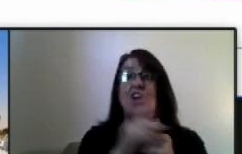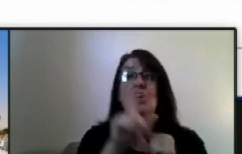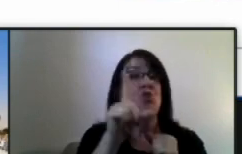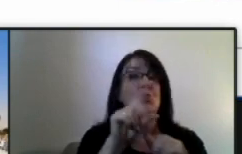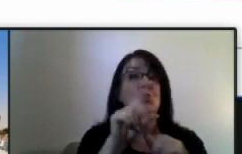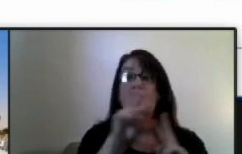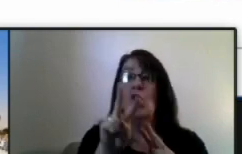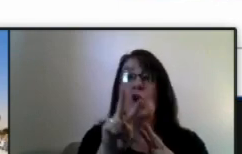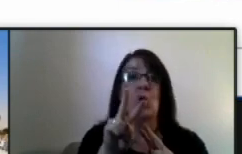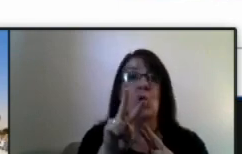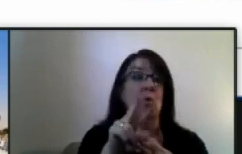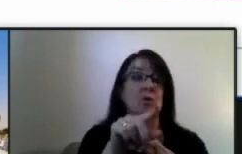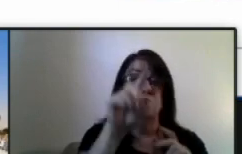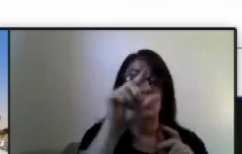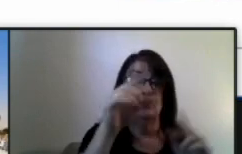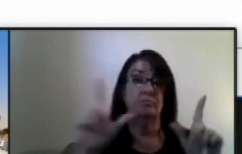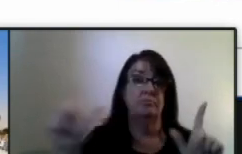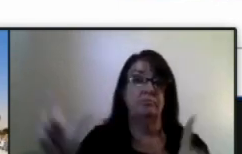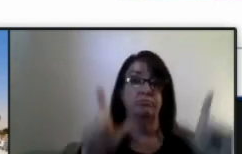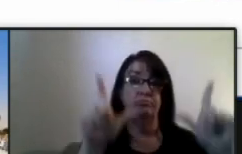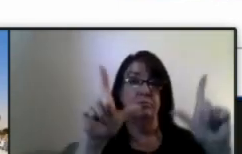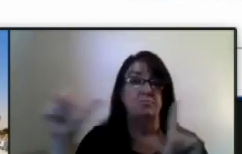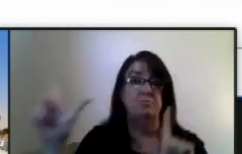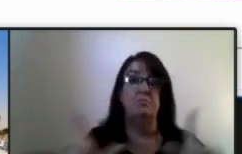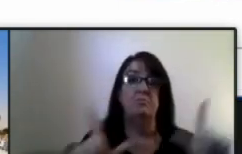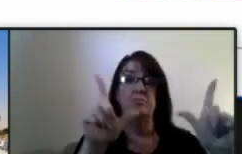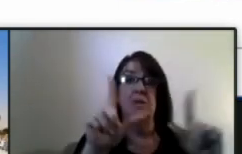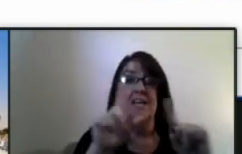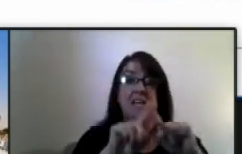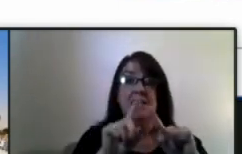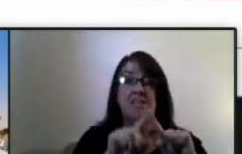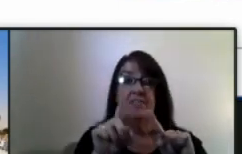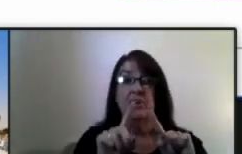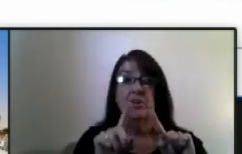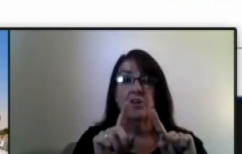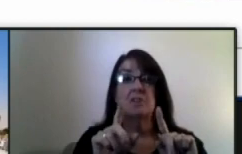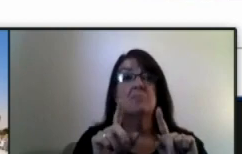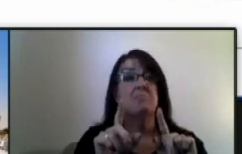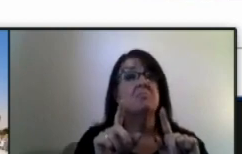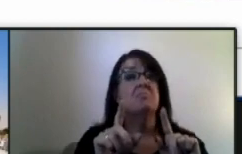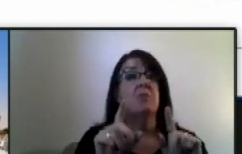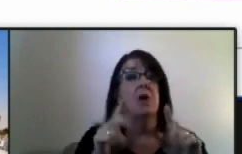at RedistrictingMI, and you can go to our website for more information.